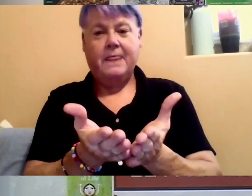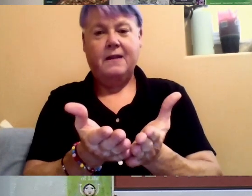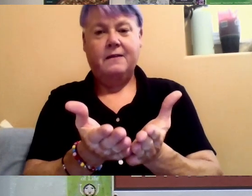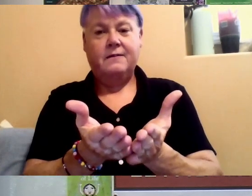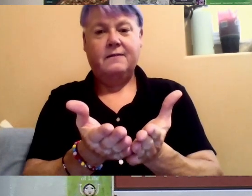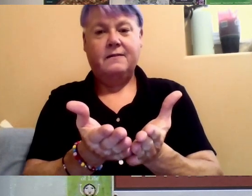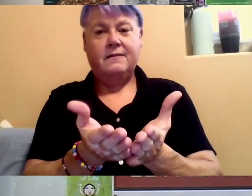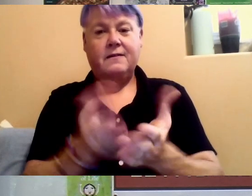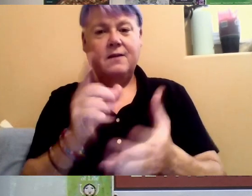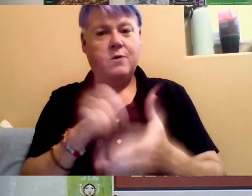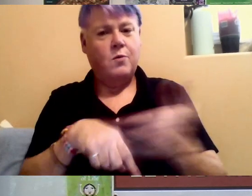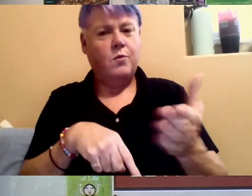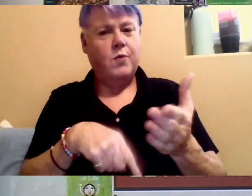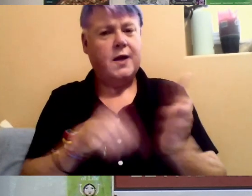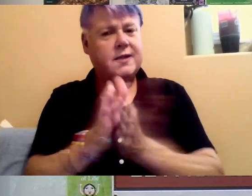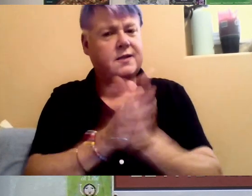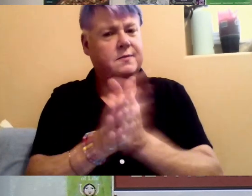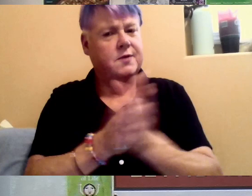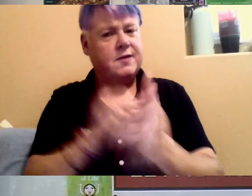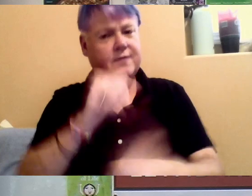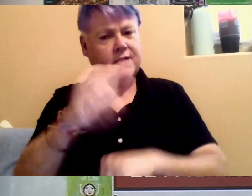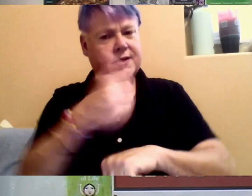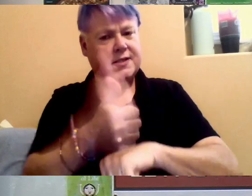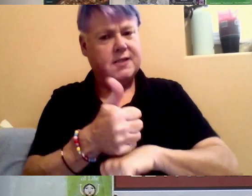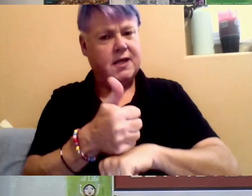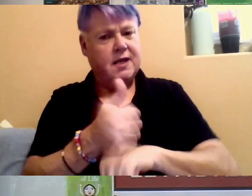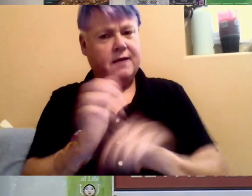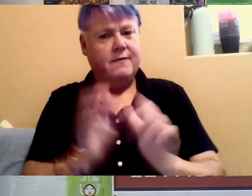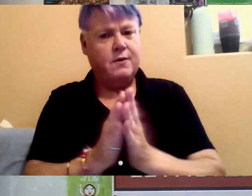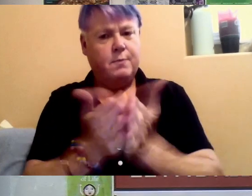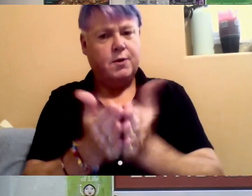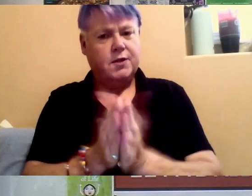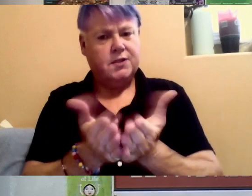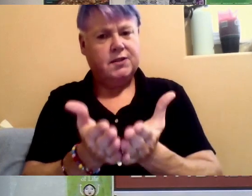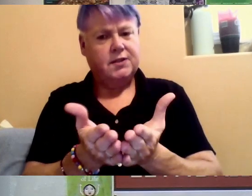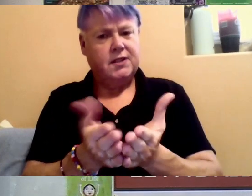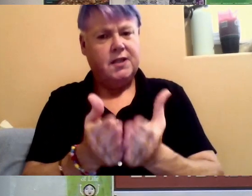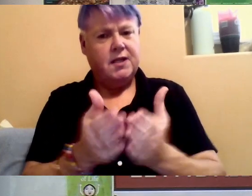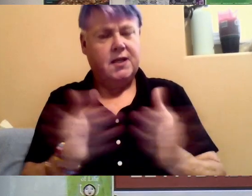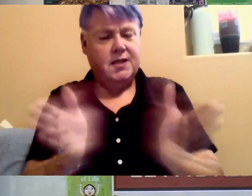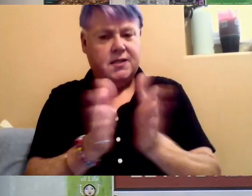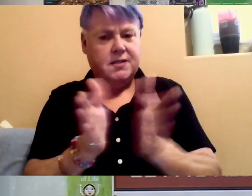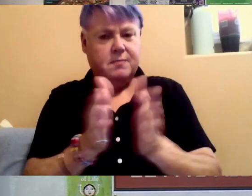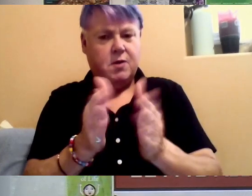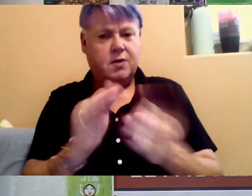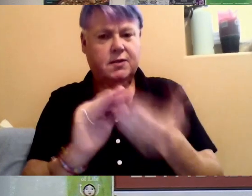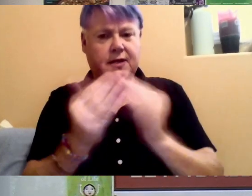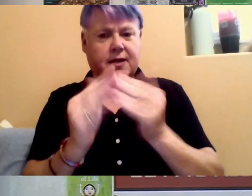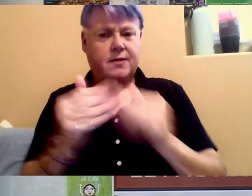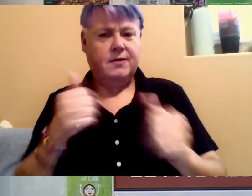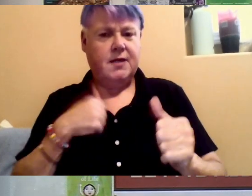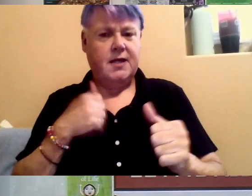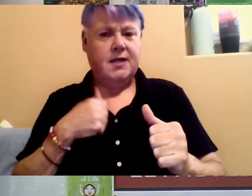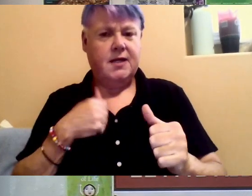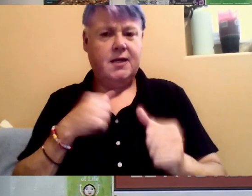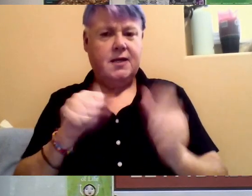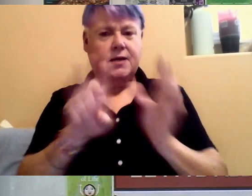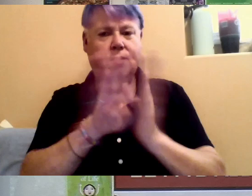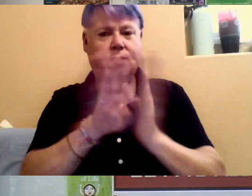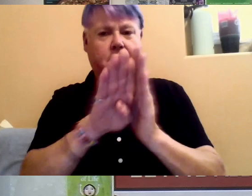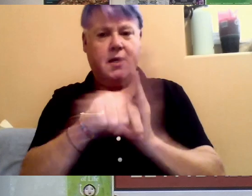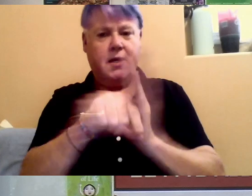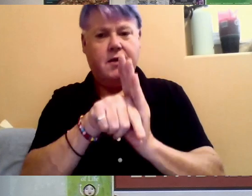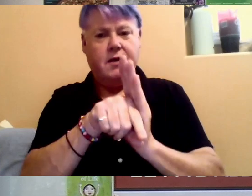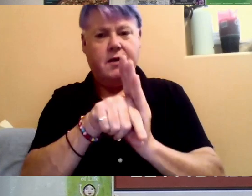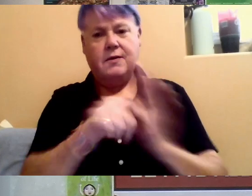what is the inspiration for the setting of your books in small town Canada? Obviously, your background and everything, but